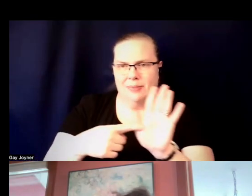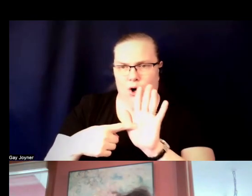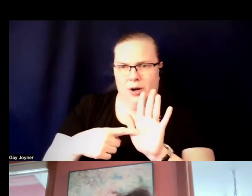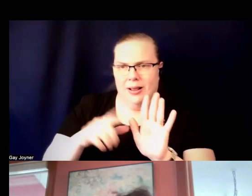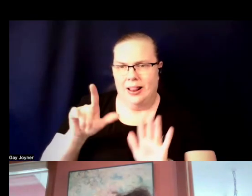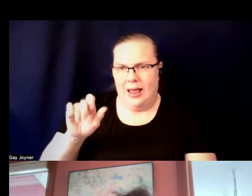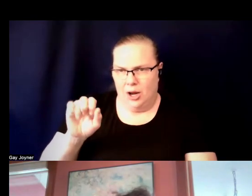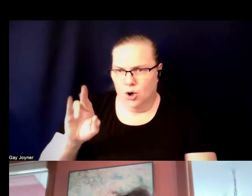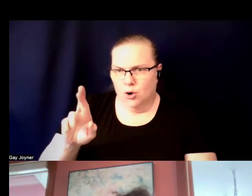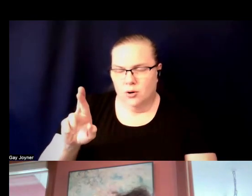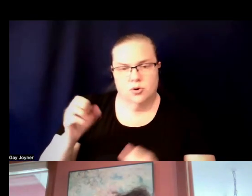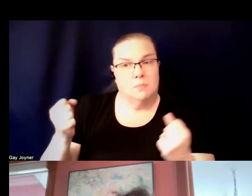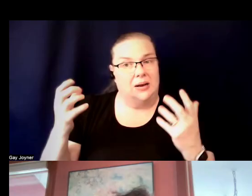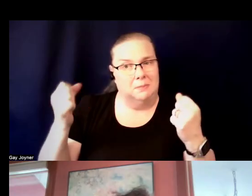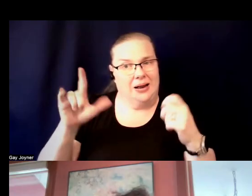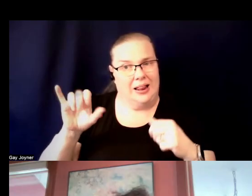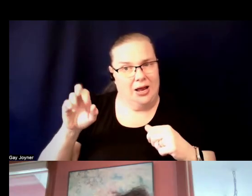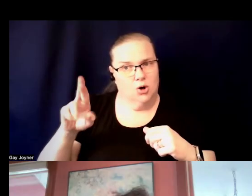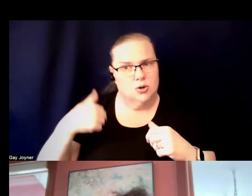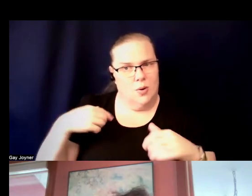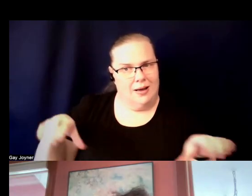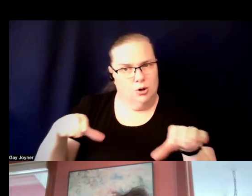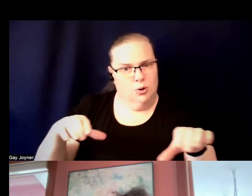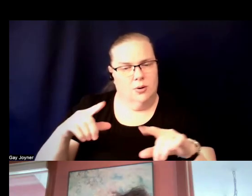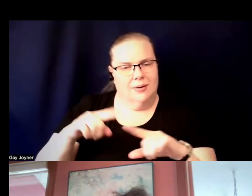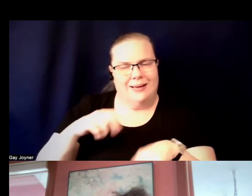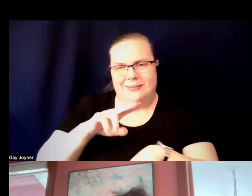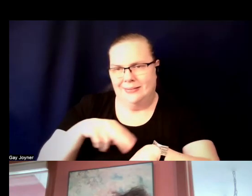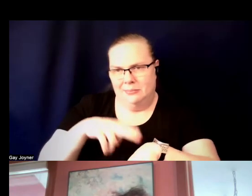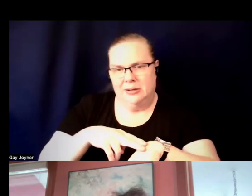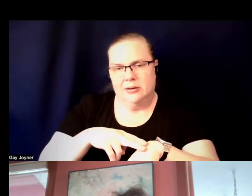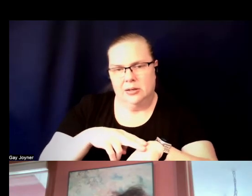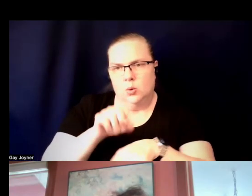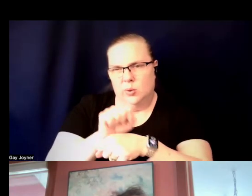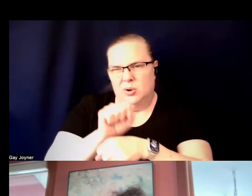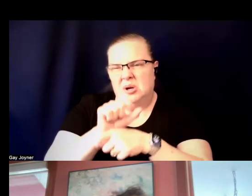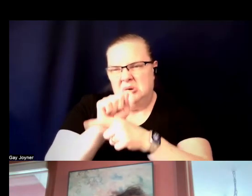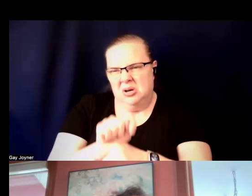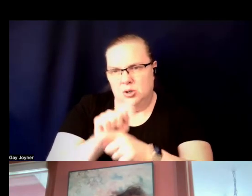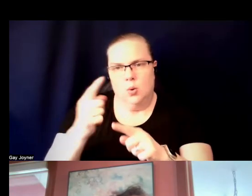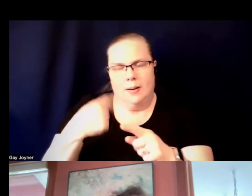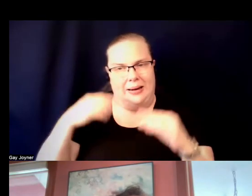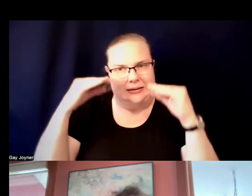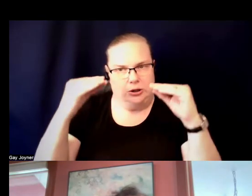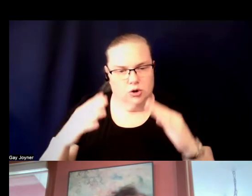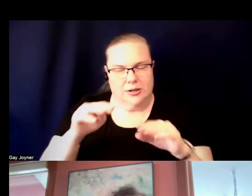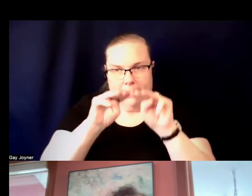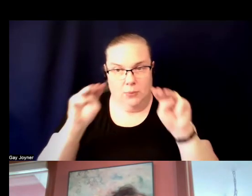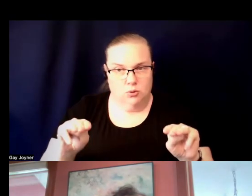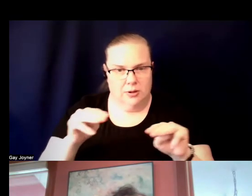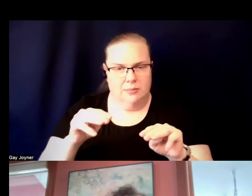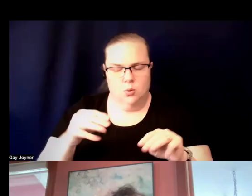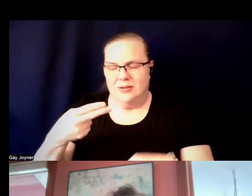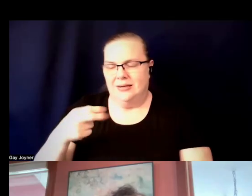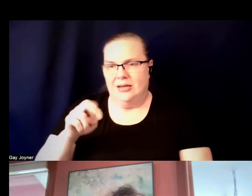many, many layers on what I do. So usually, I work pretty traditionally. One of my teachers at the museum school was Henry